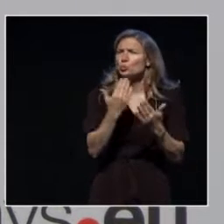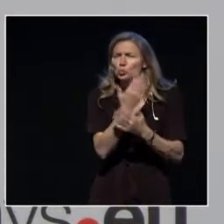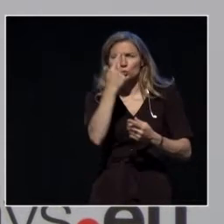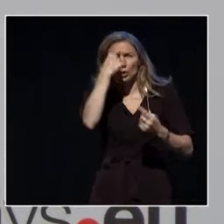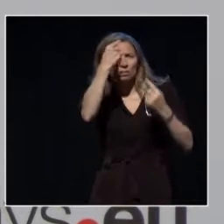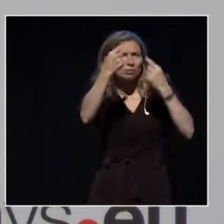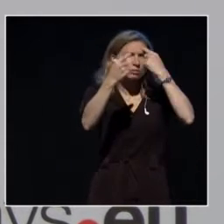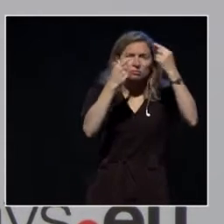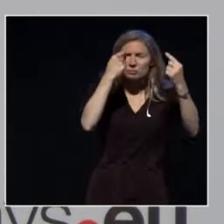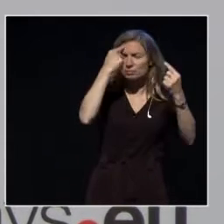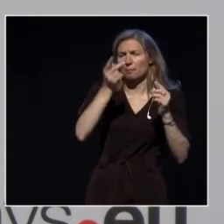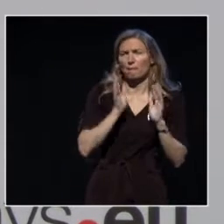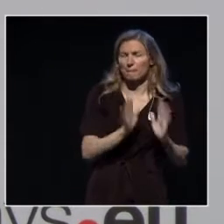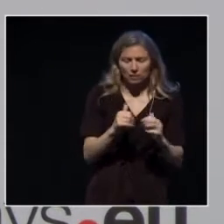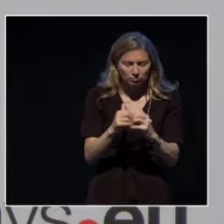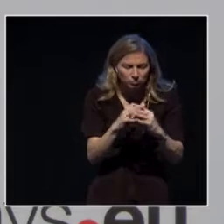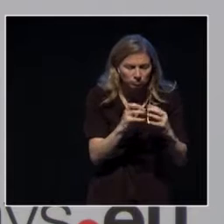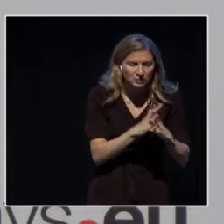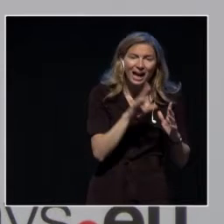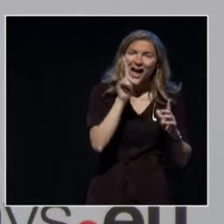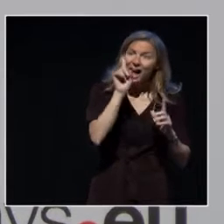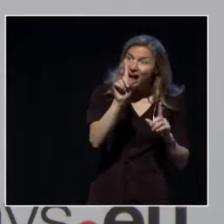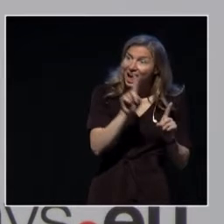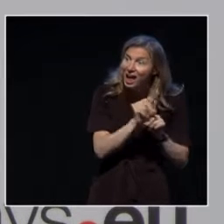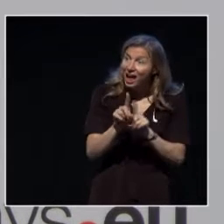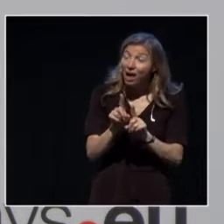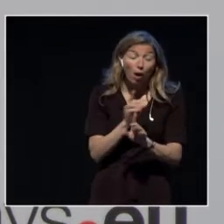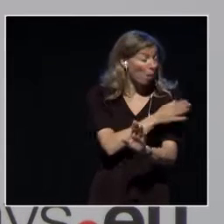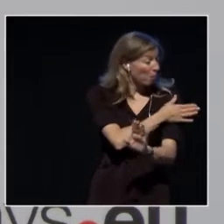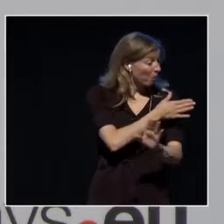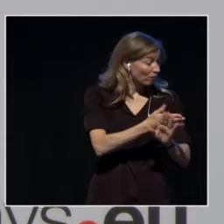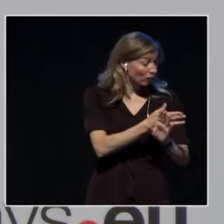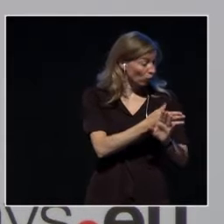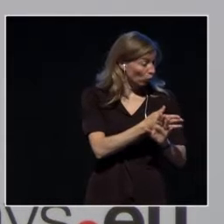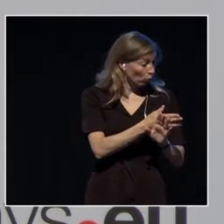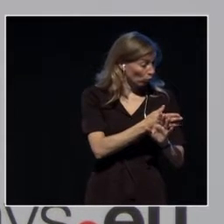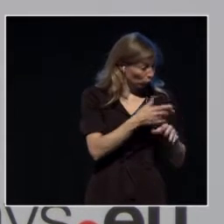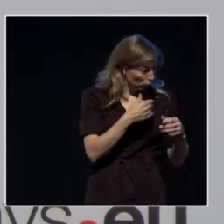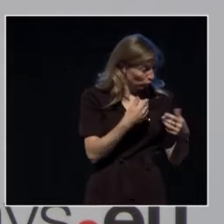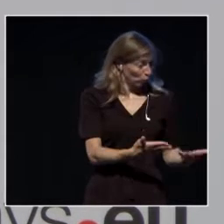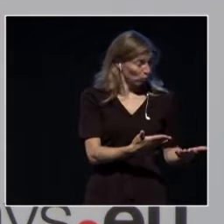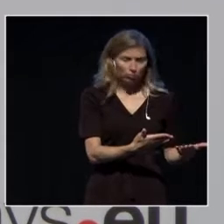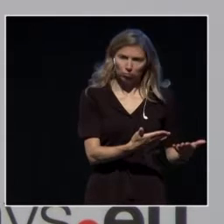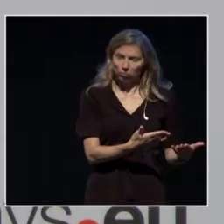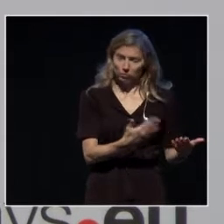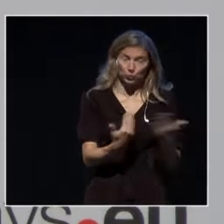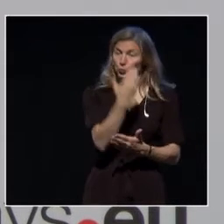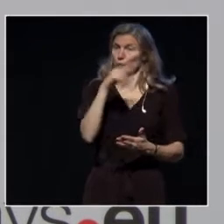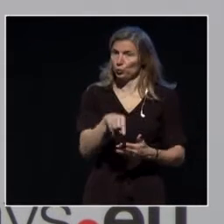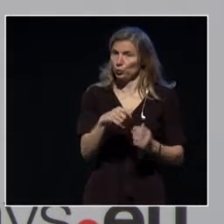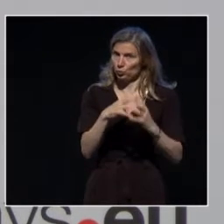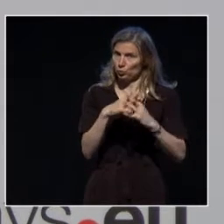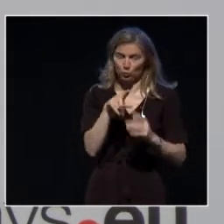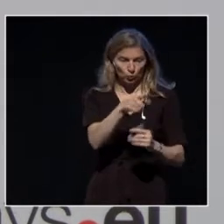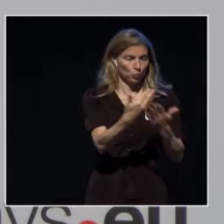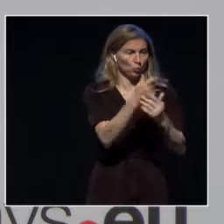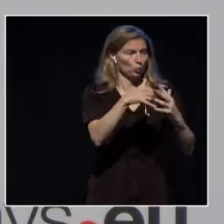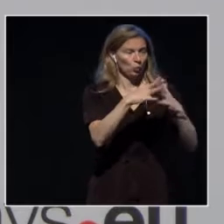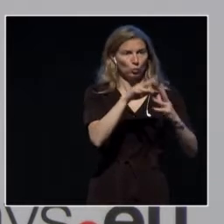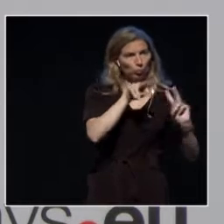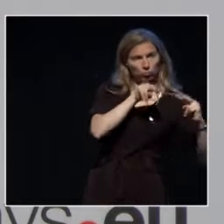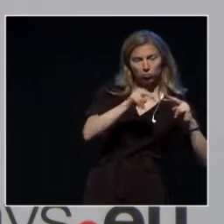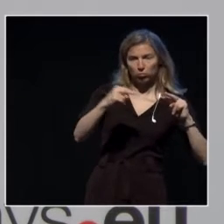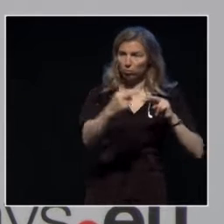and lots of companies doing things that they weren't doing before. And so we need startups inherently